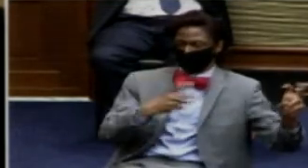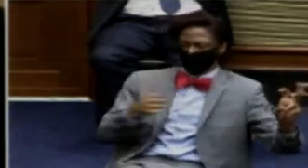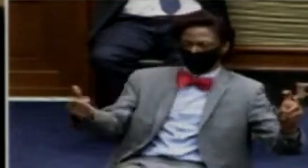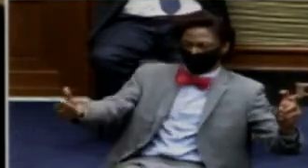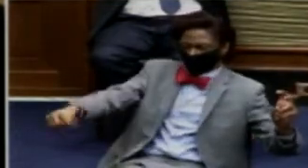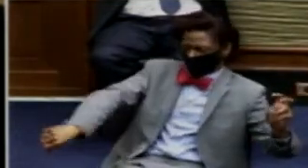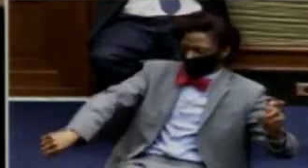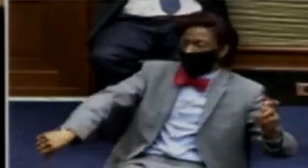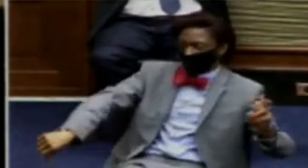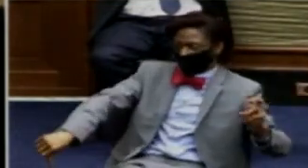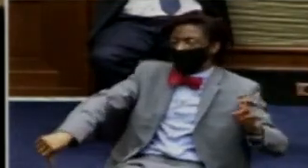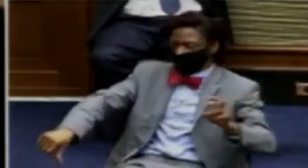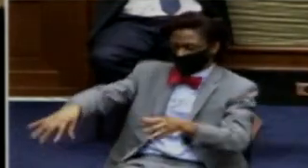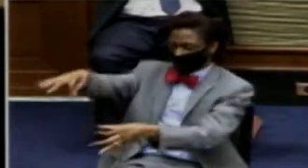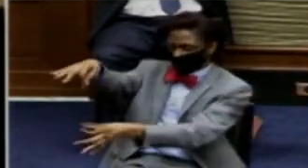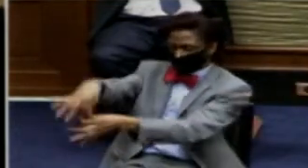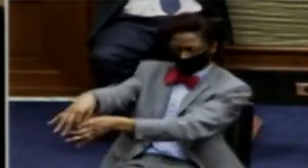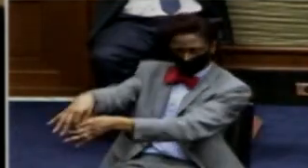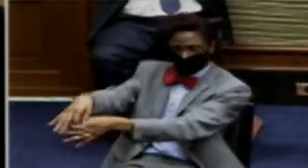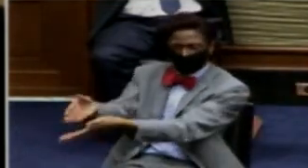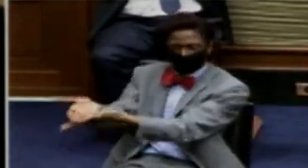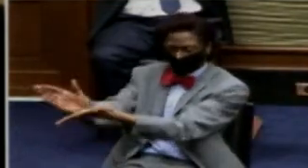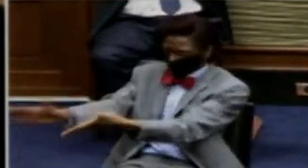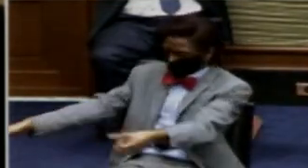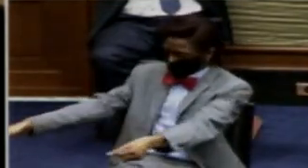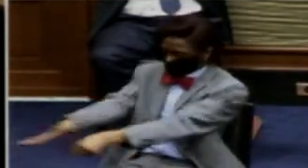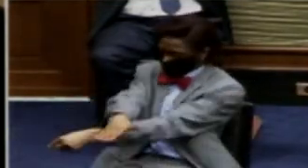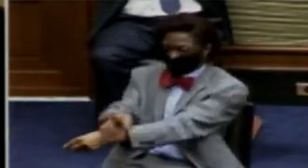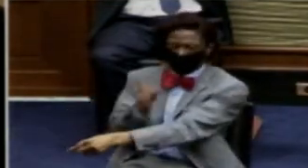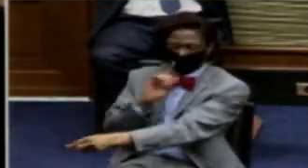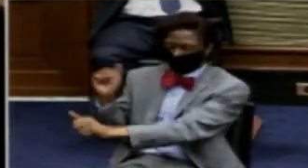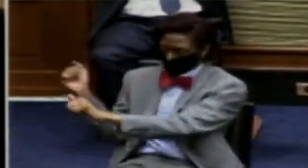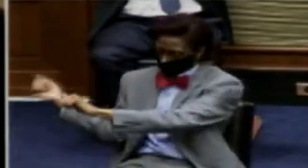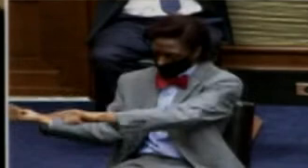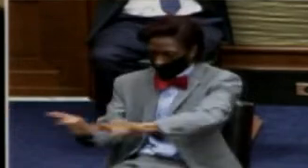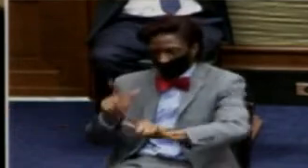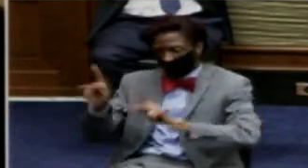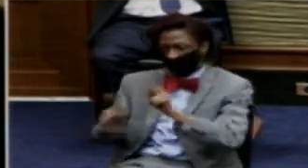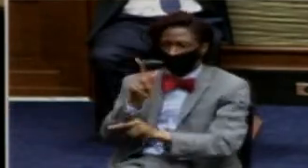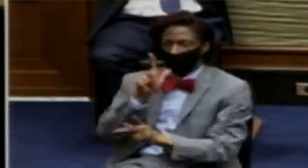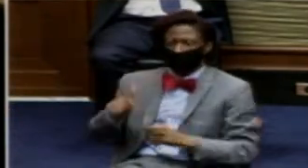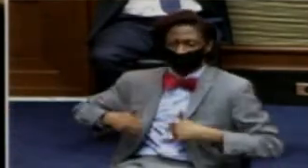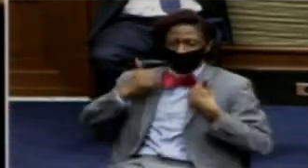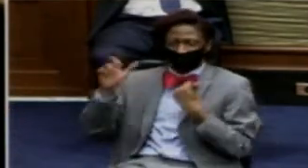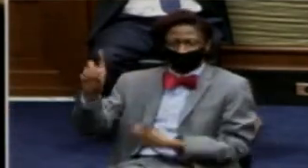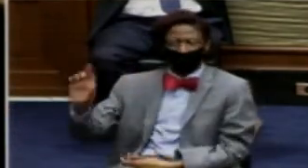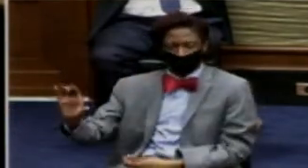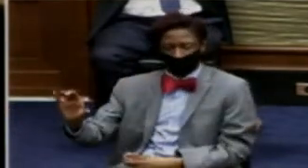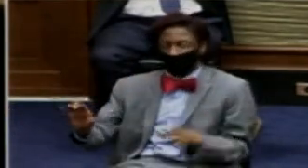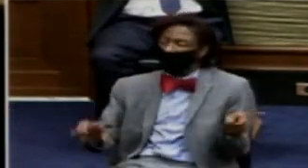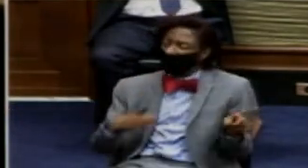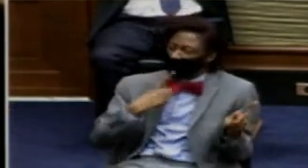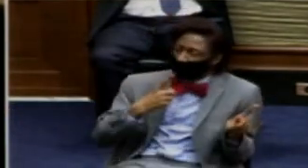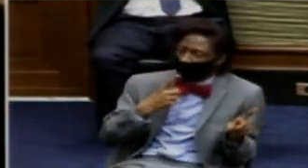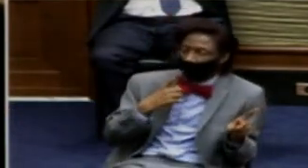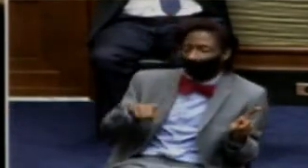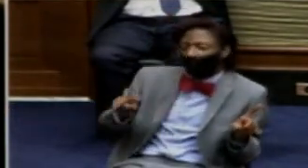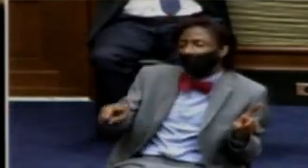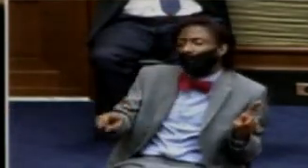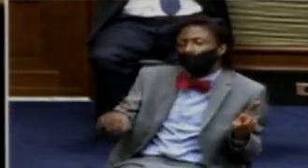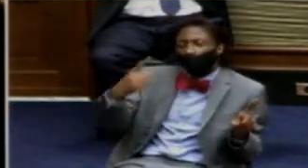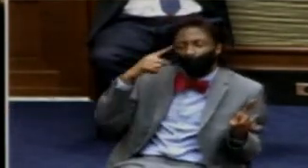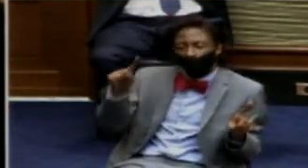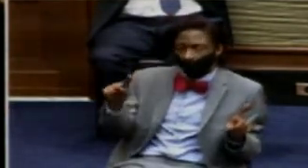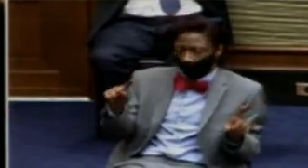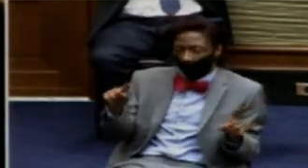of suffrage entirely to every human being in the district. He said it was necessary to, quote,